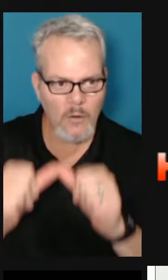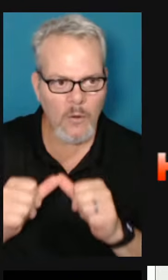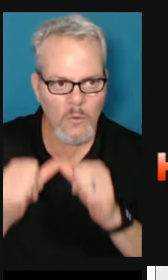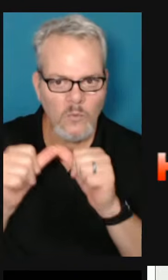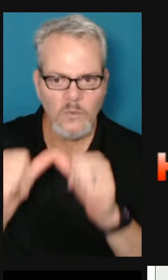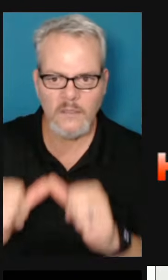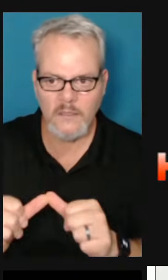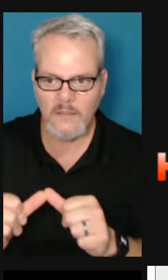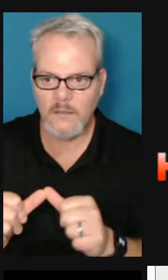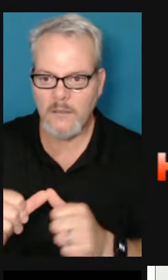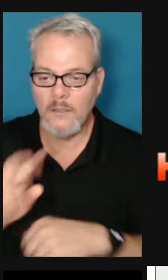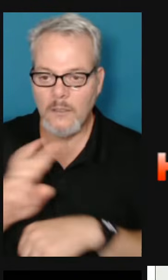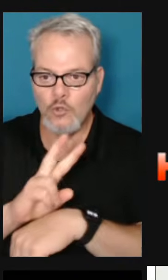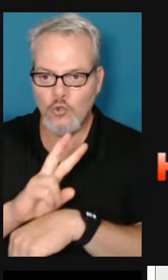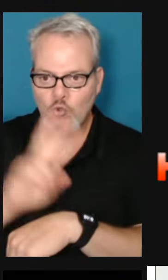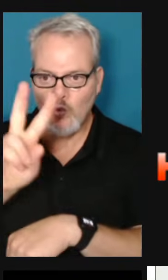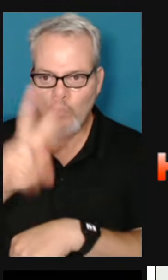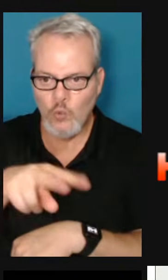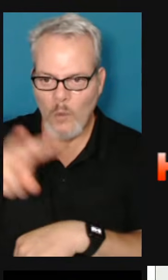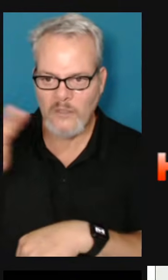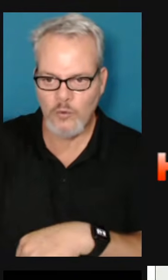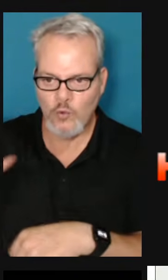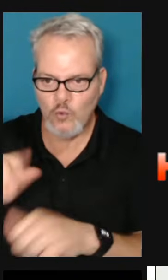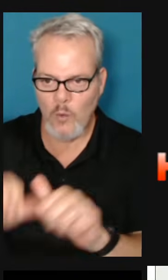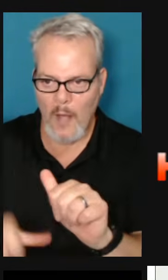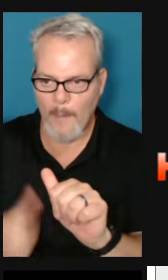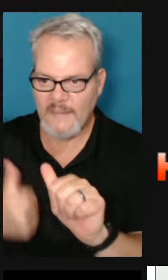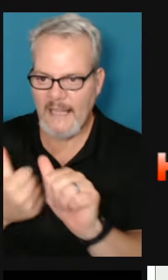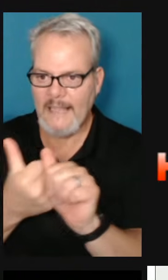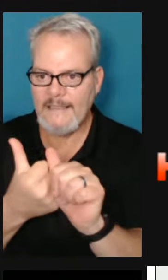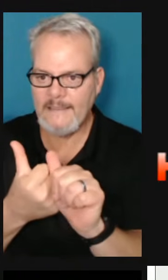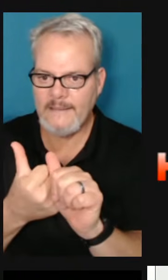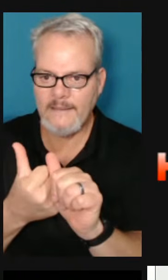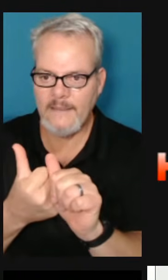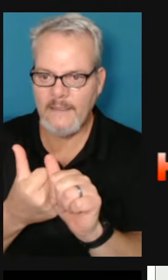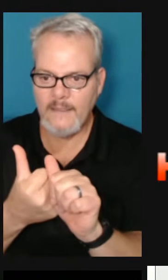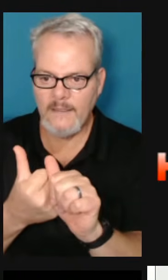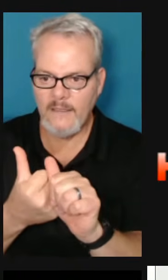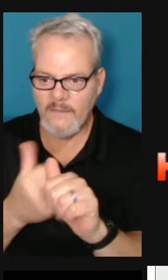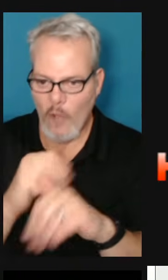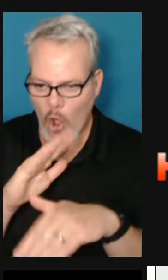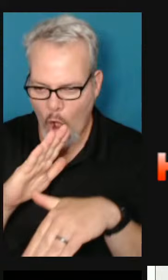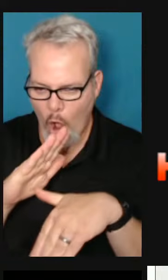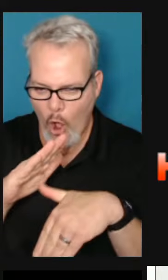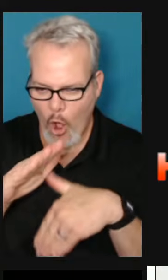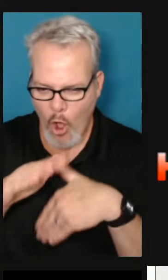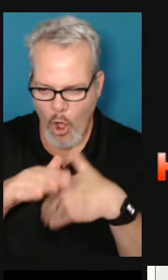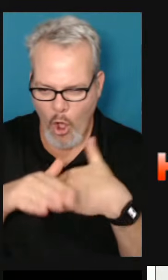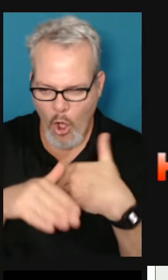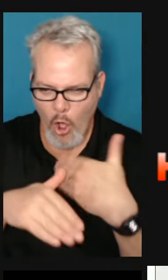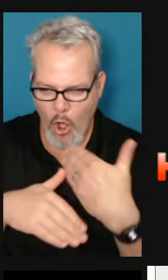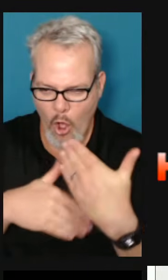a 2:22 p.m. status report. And of all this, the fountains were coming back down a little bit at that point in